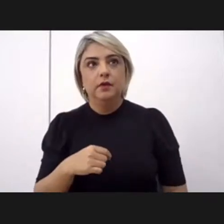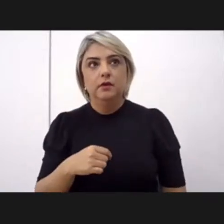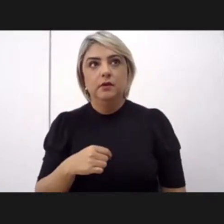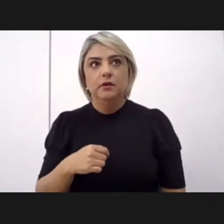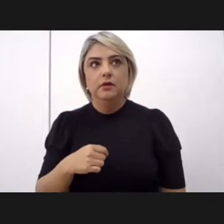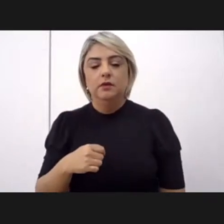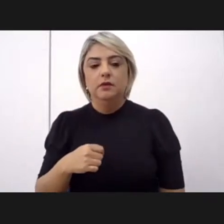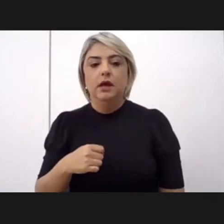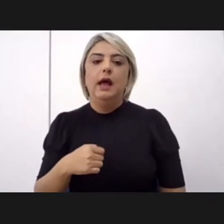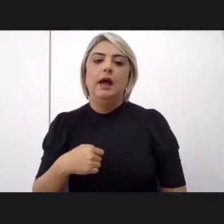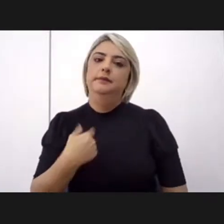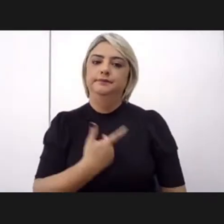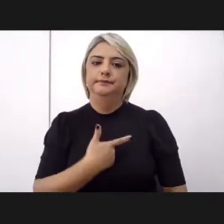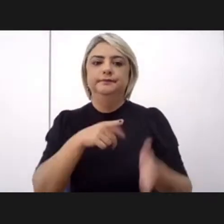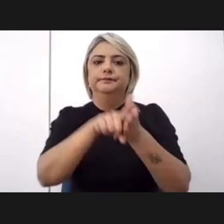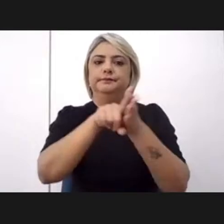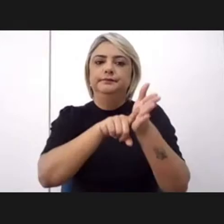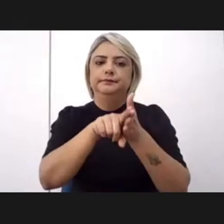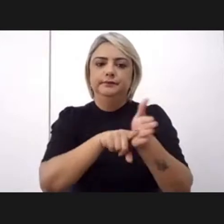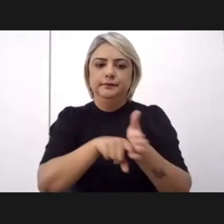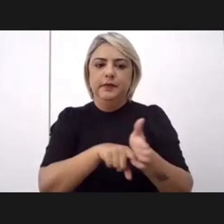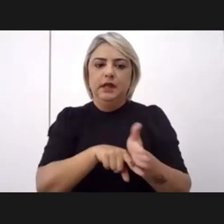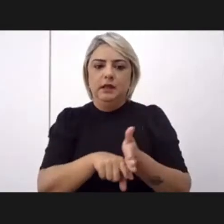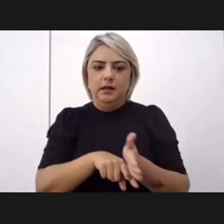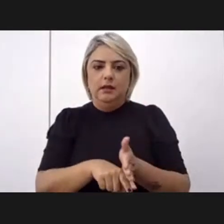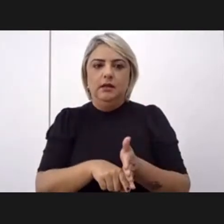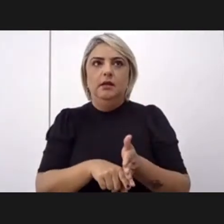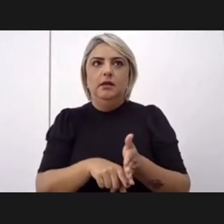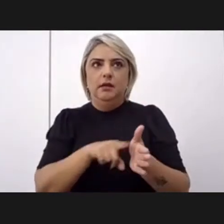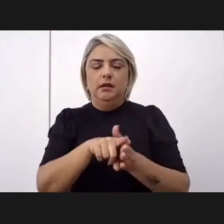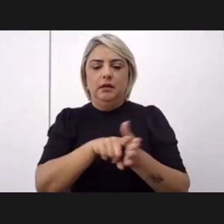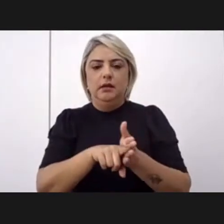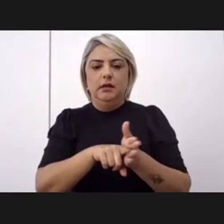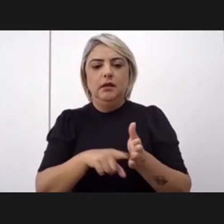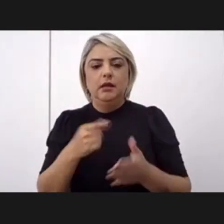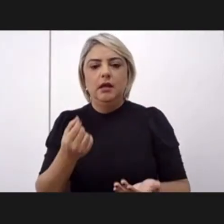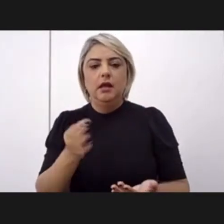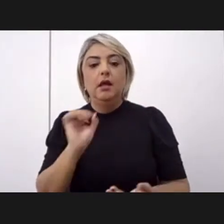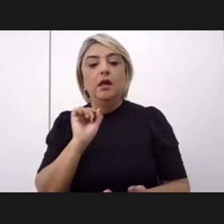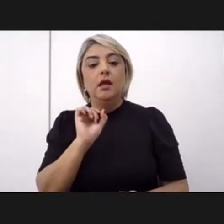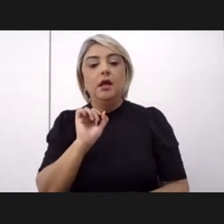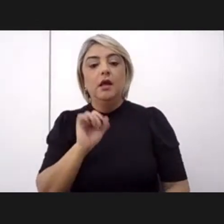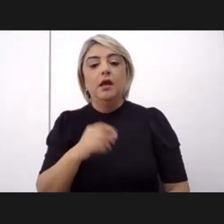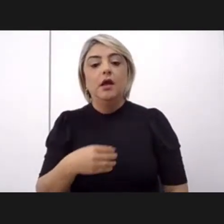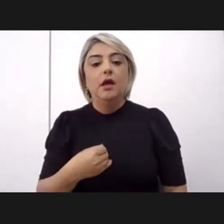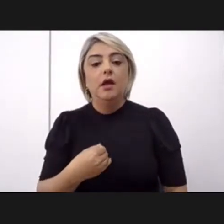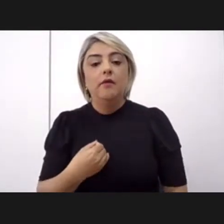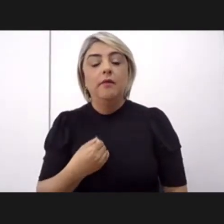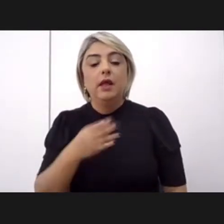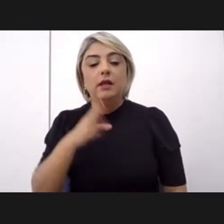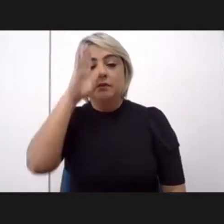at CIRAD, and she is one of the main experts in